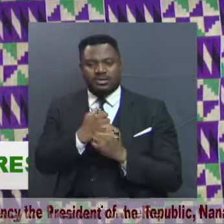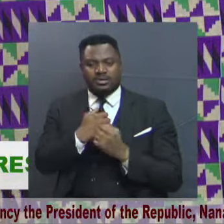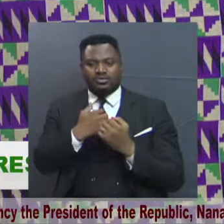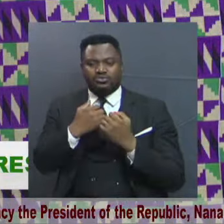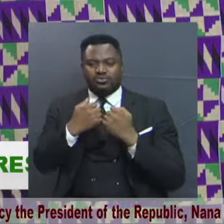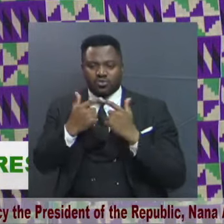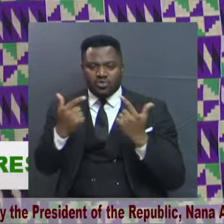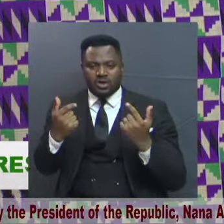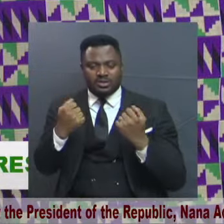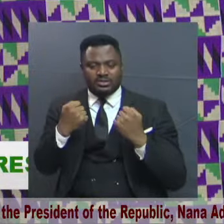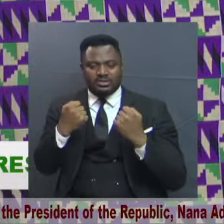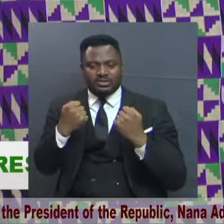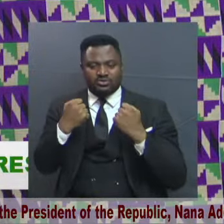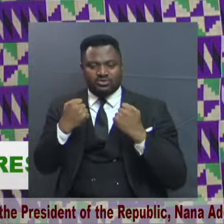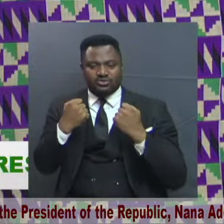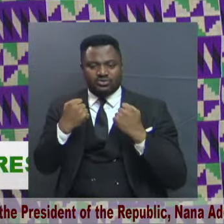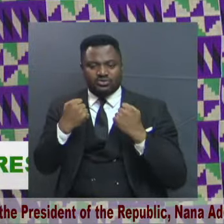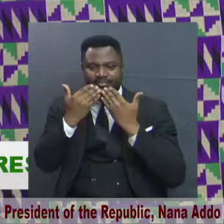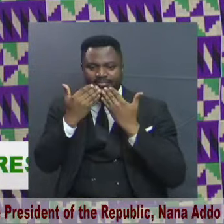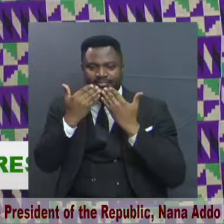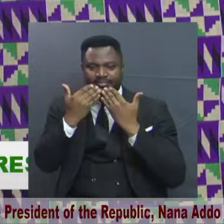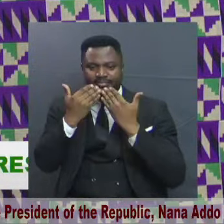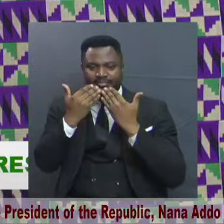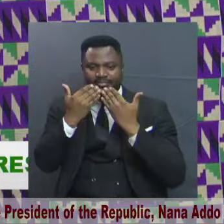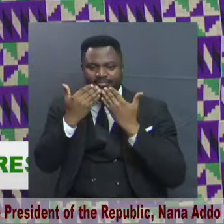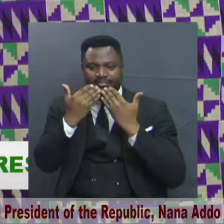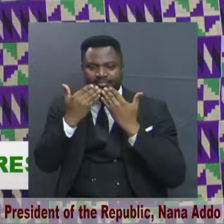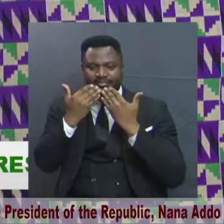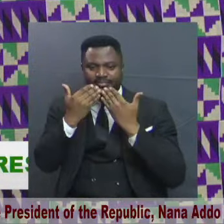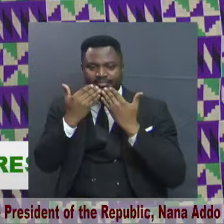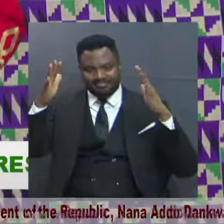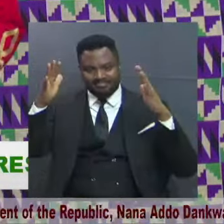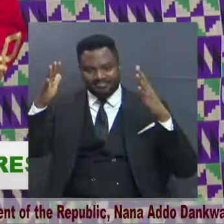great and strong I thank you for your